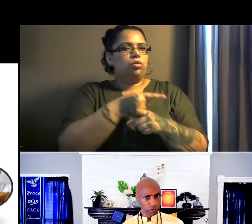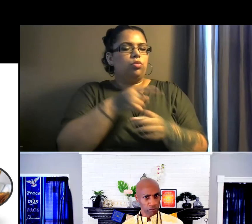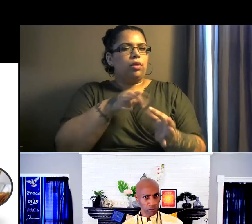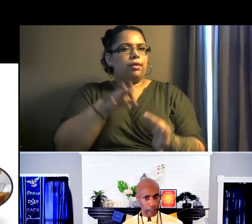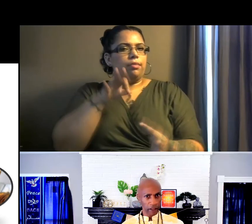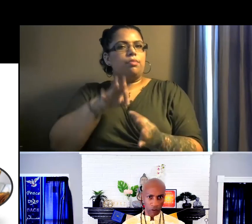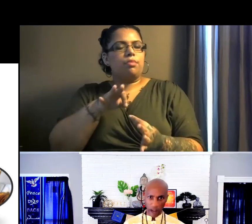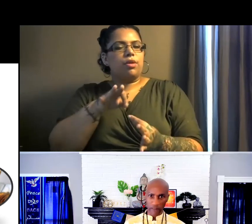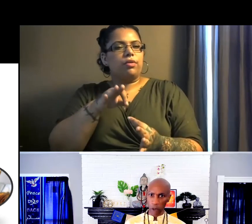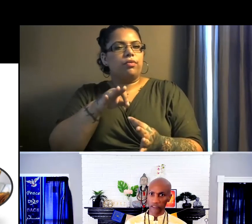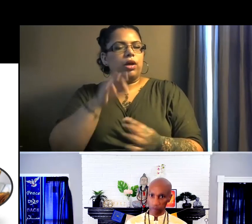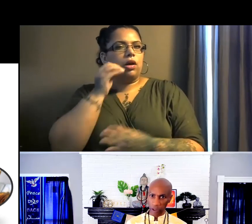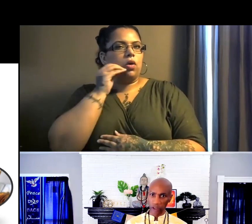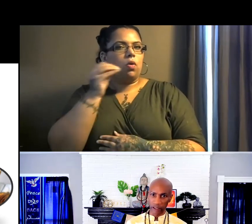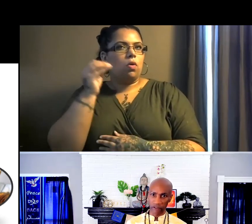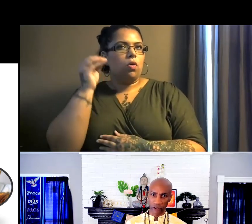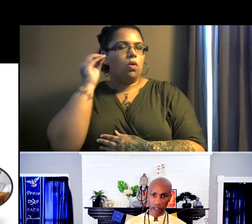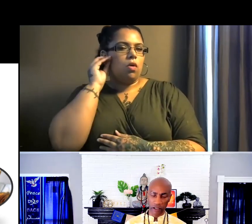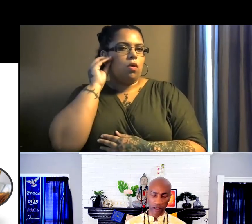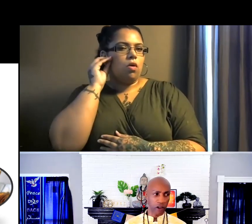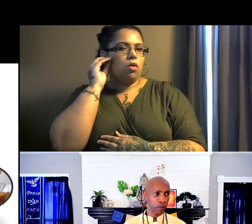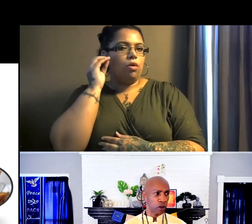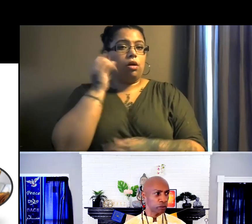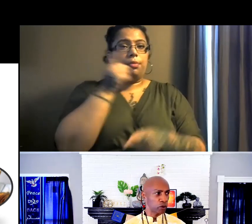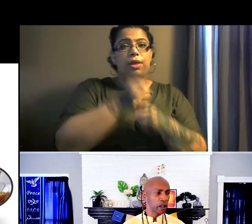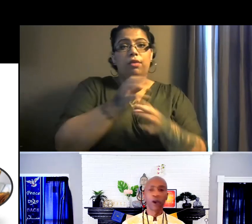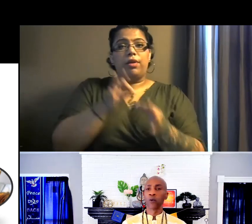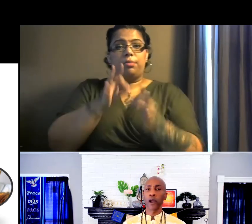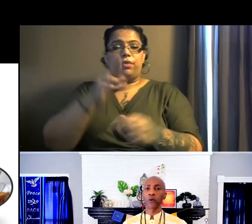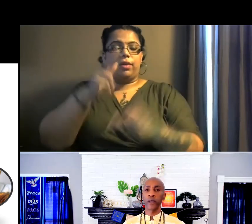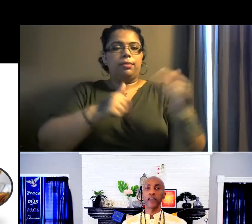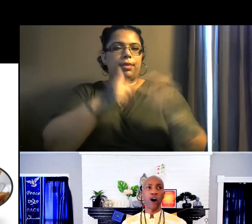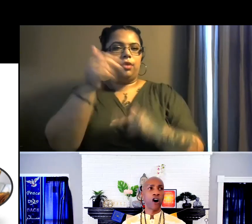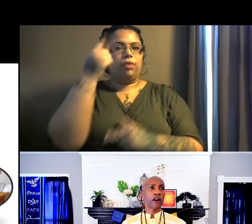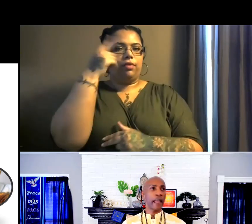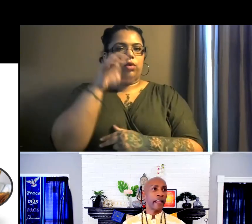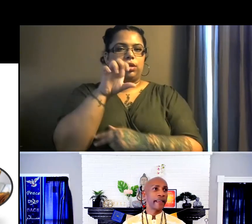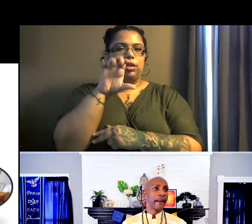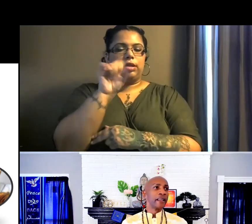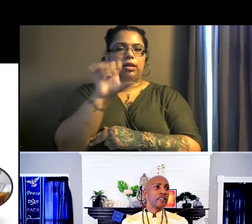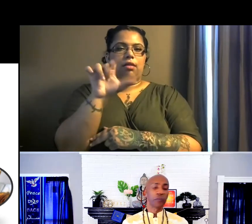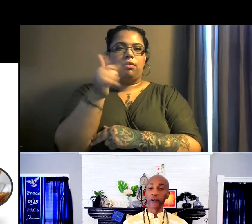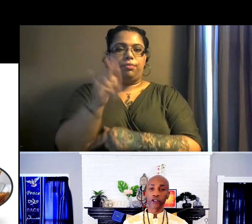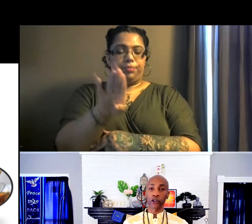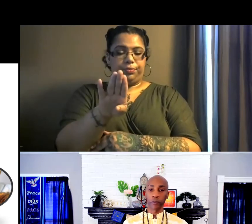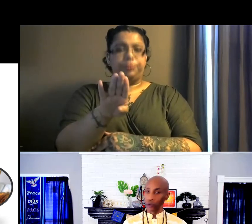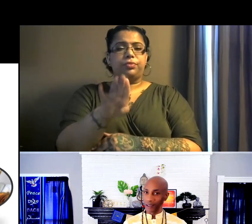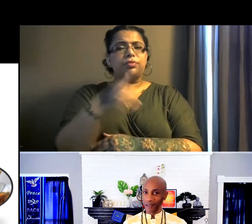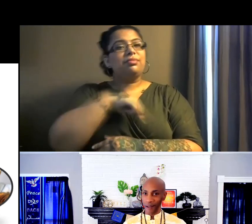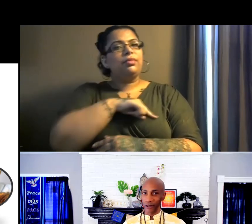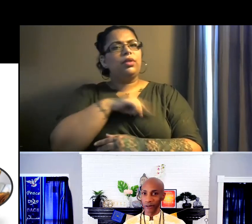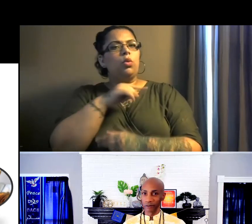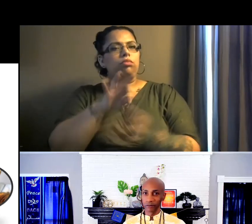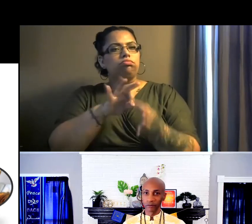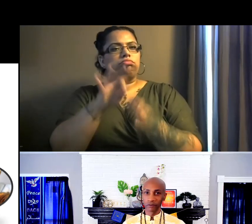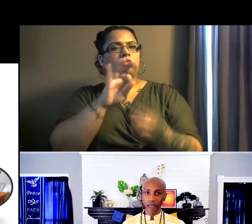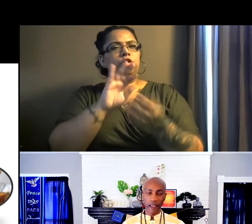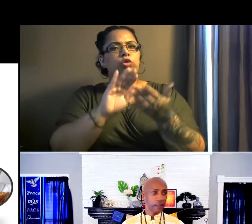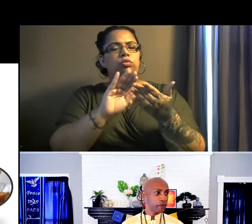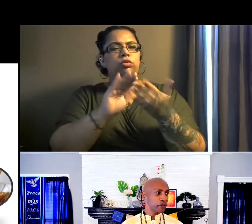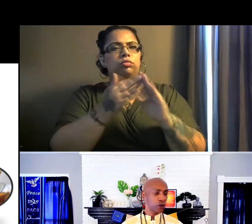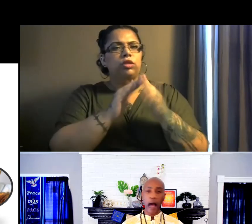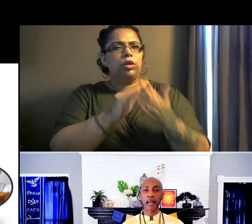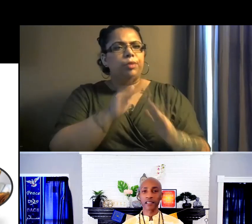home, like the right and perfect building for CSL Greater Baltimore, where we are a spiritual community center,